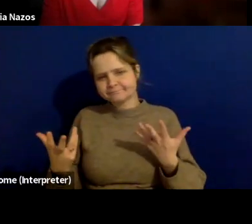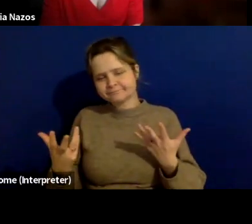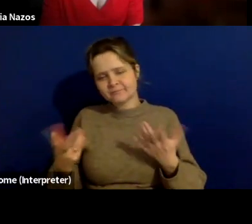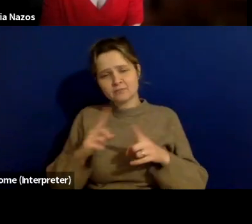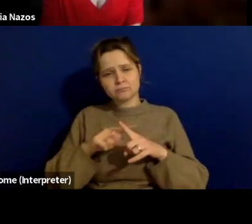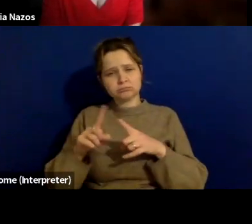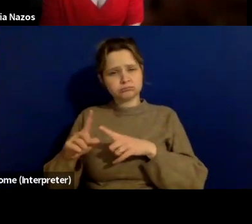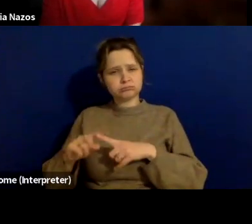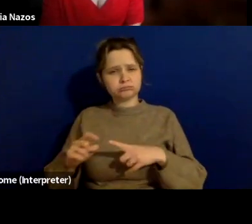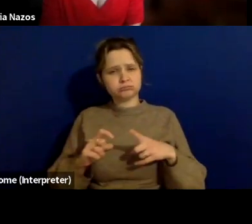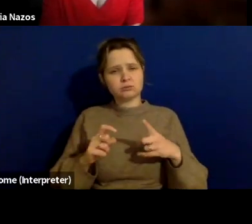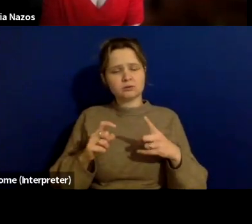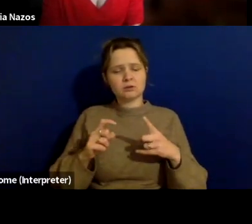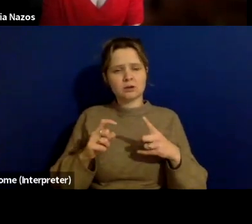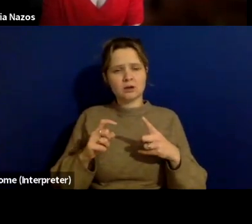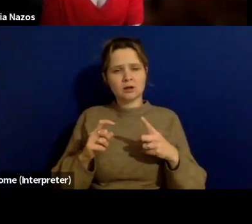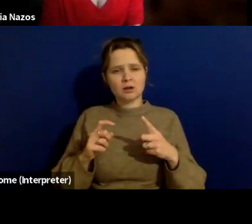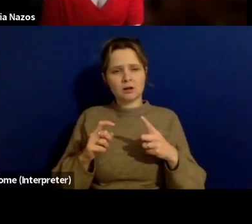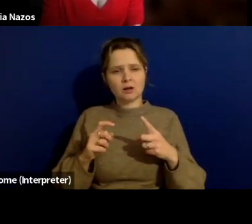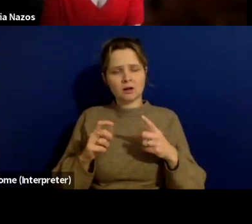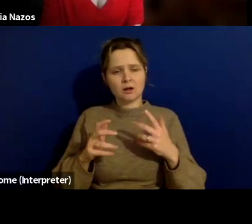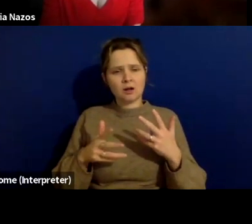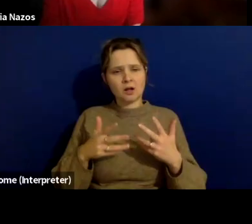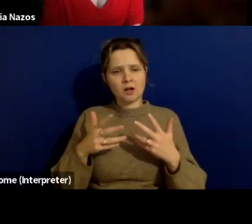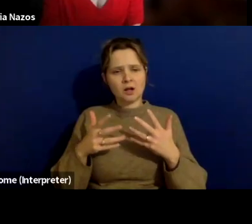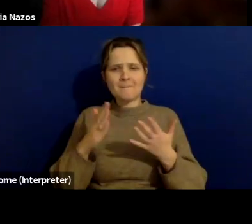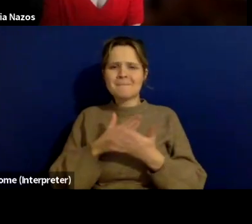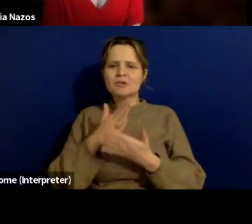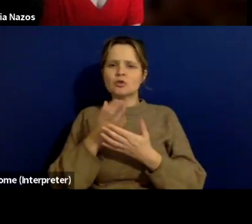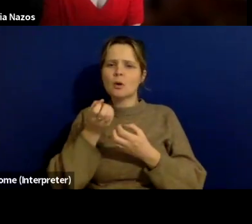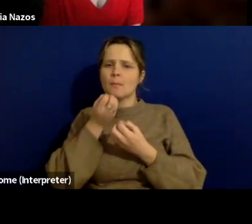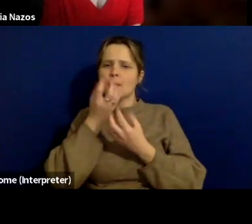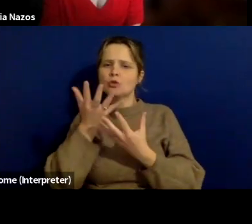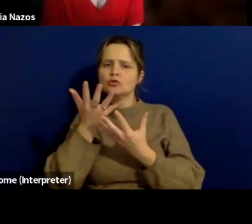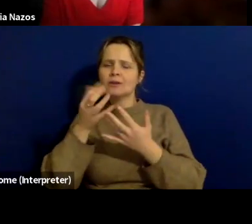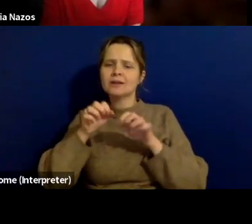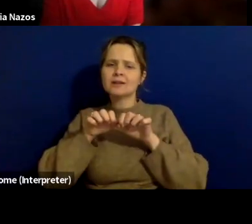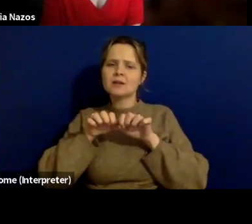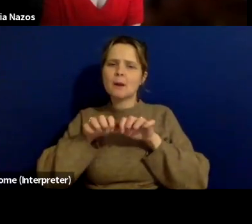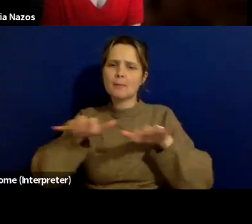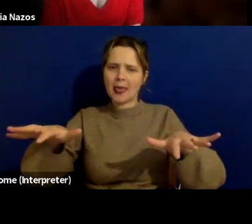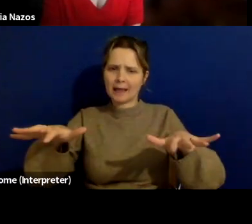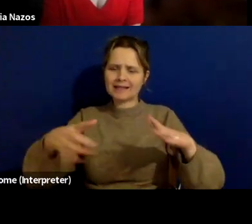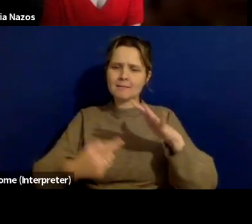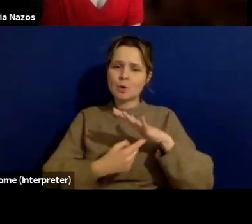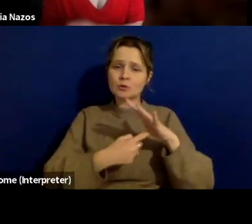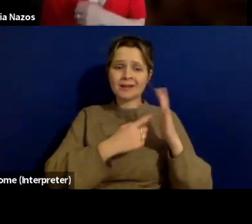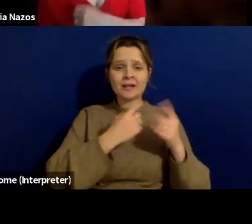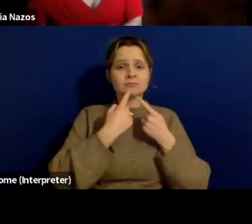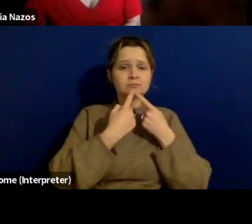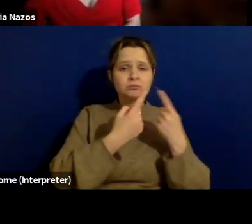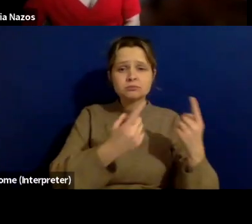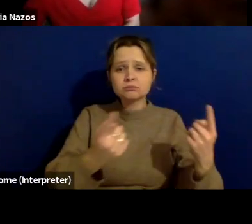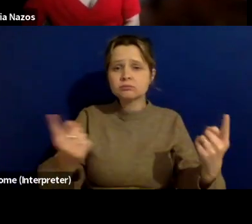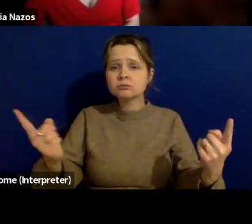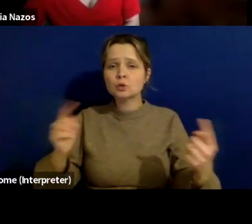ways to make the poetry public, to share the poetry in between